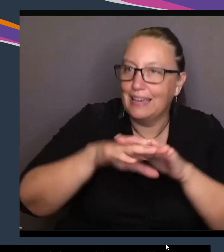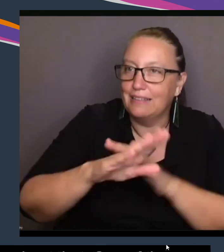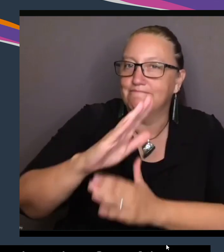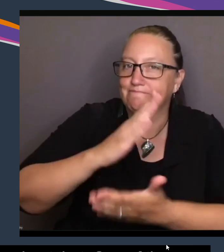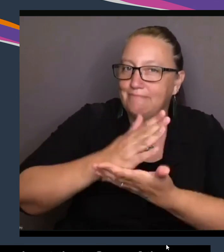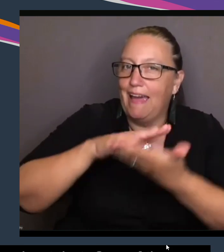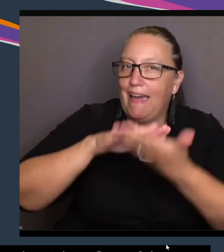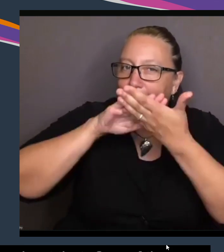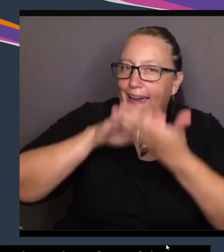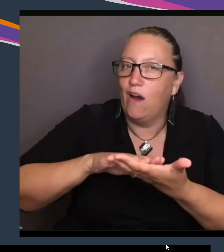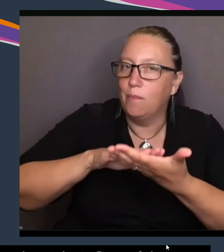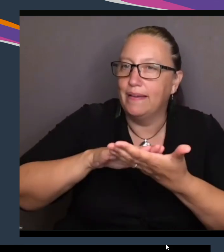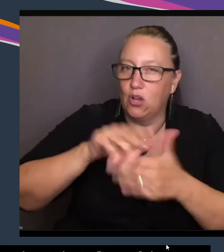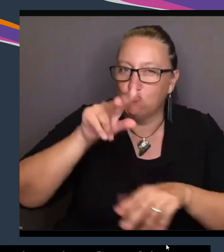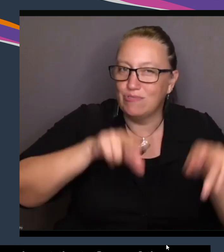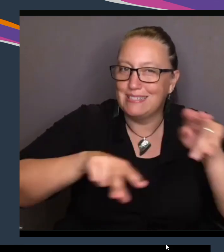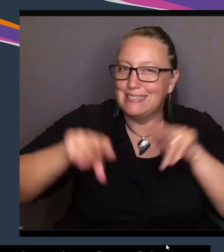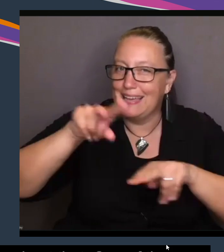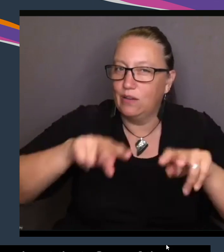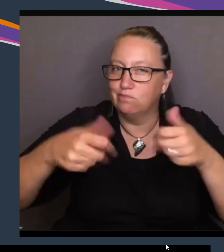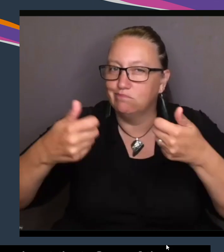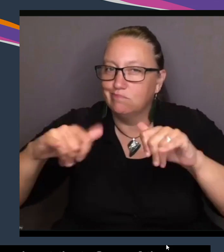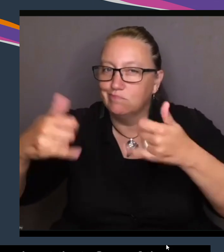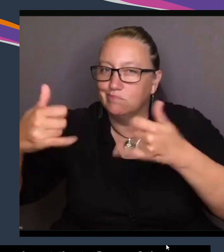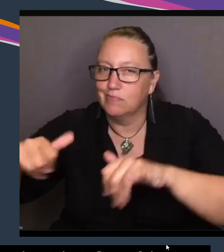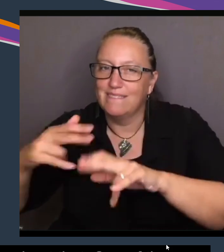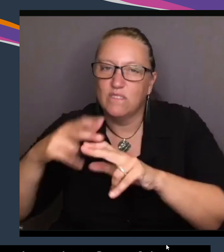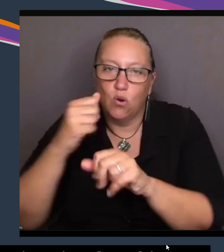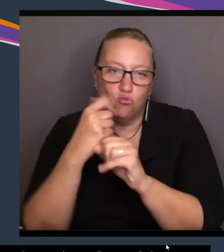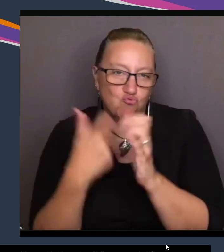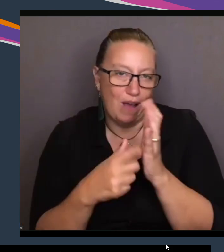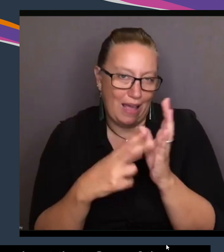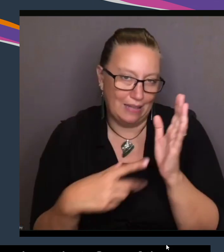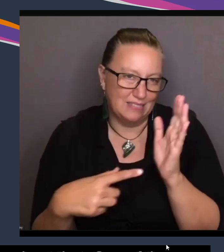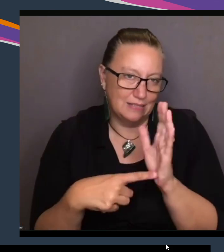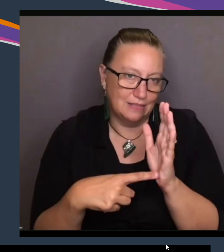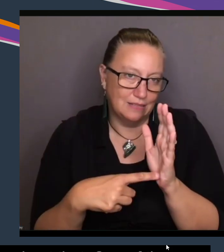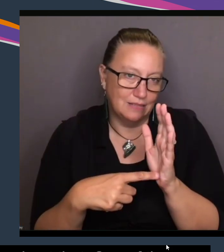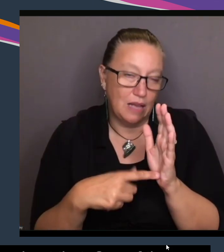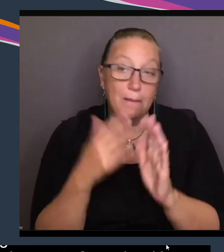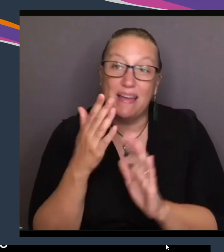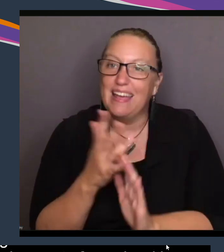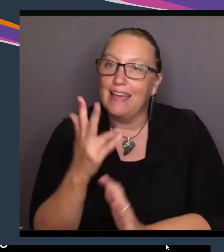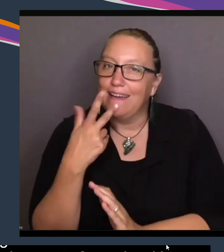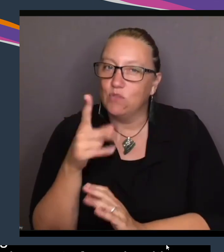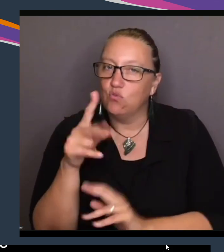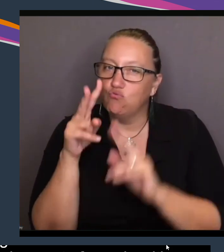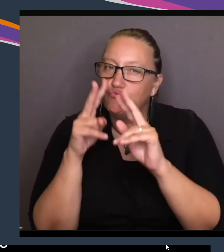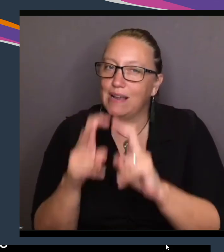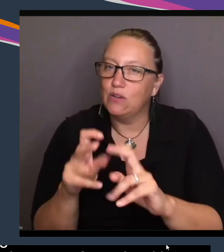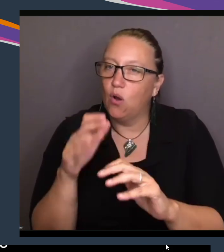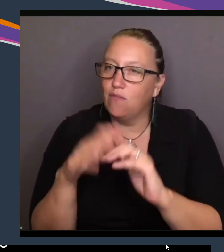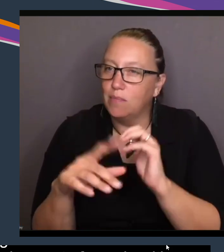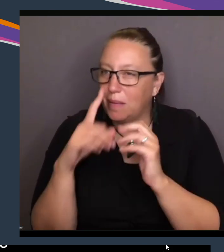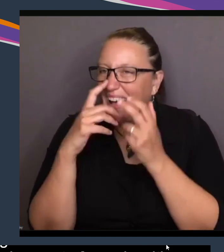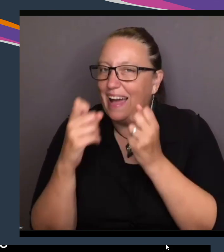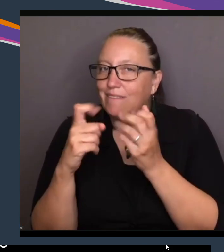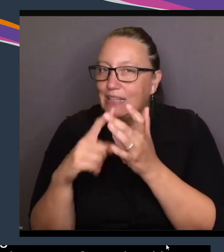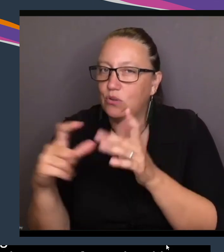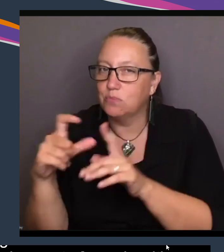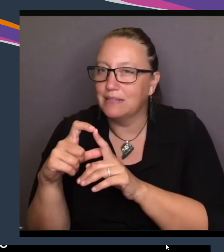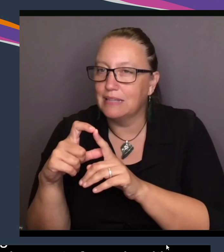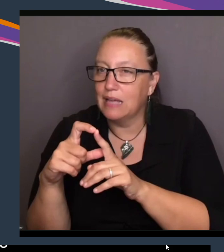to critique the grants. So if you're doing research about people with intellectual disability,